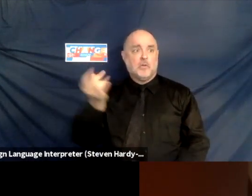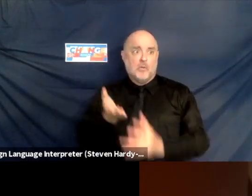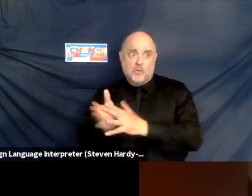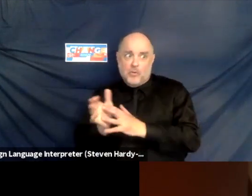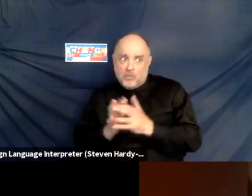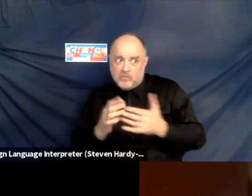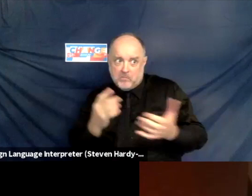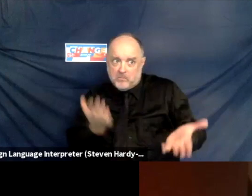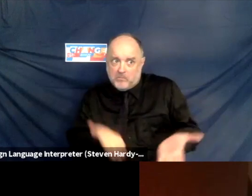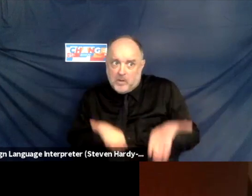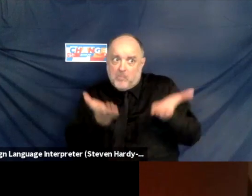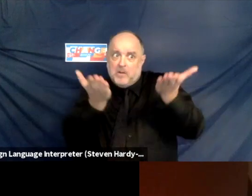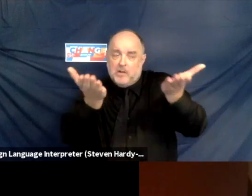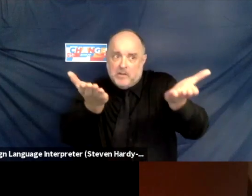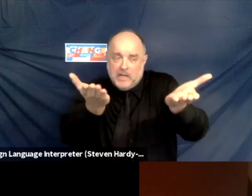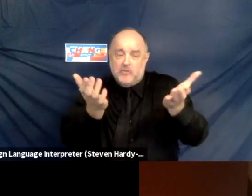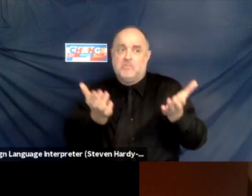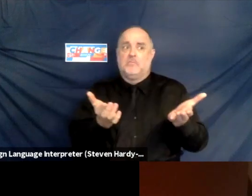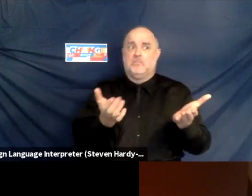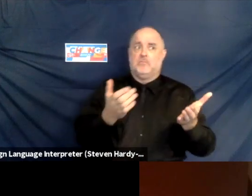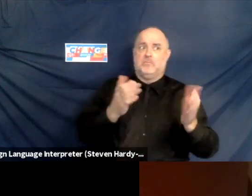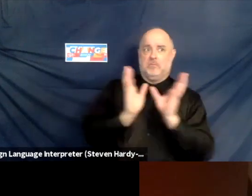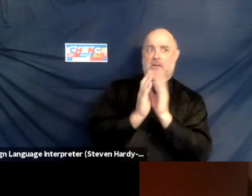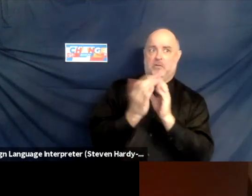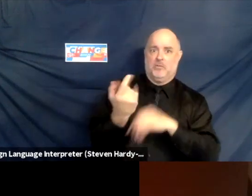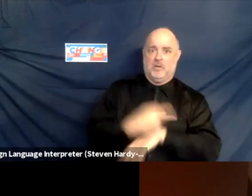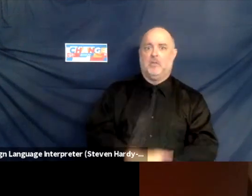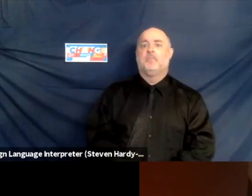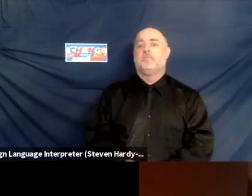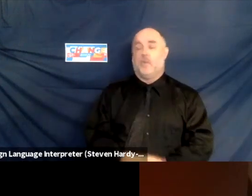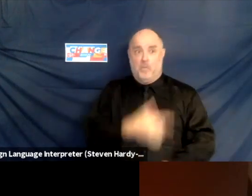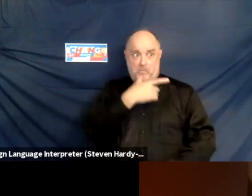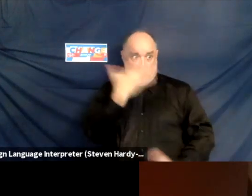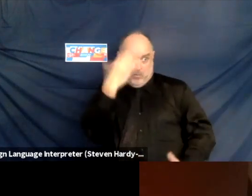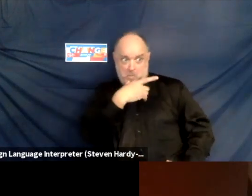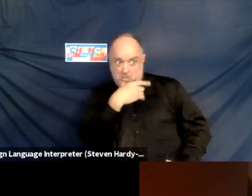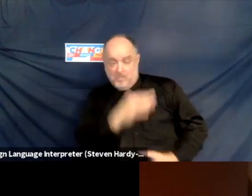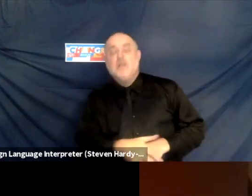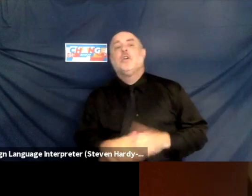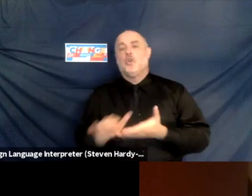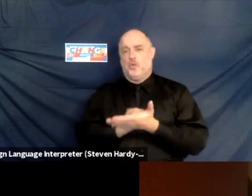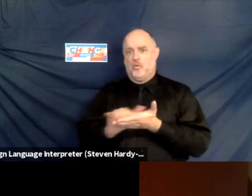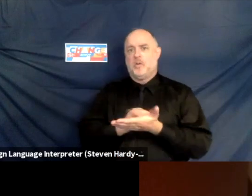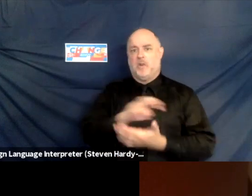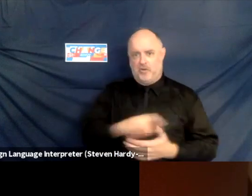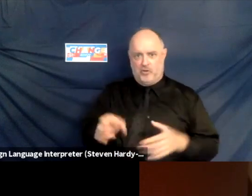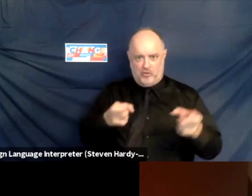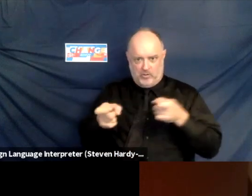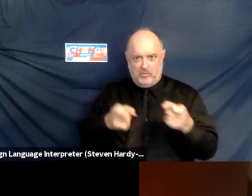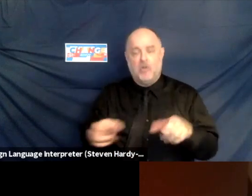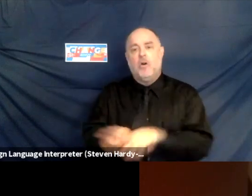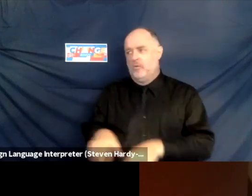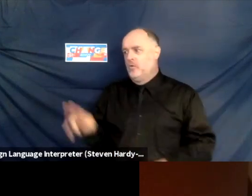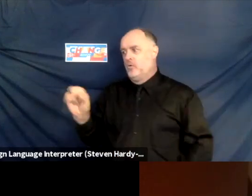New York's transportation director through last year, but she had also been at USDOT